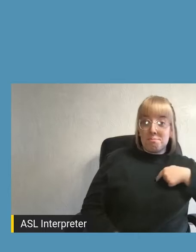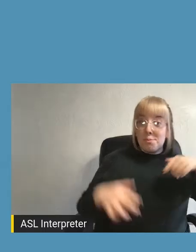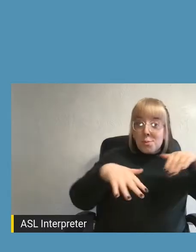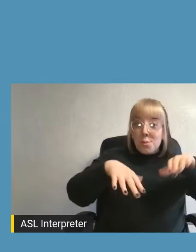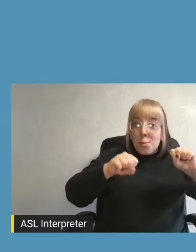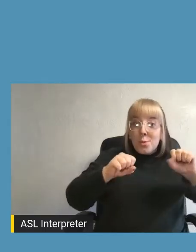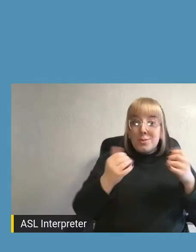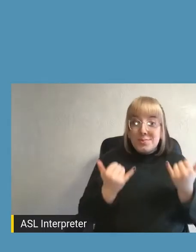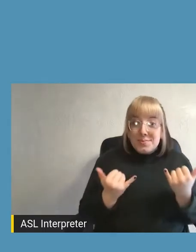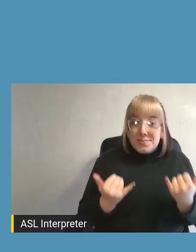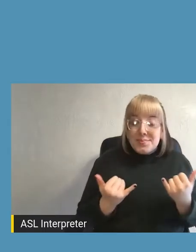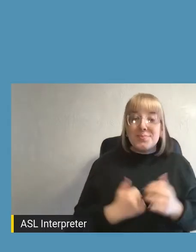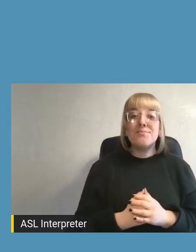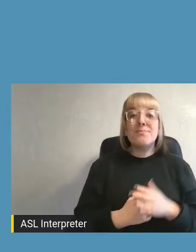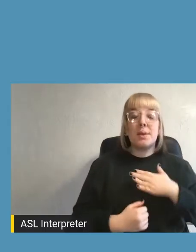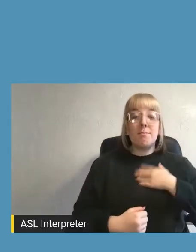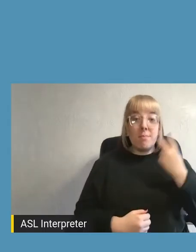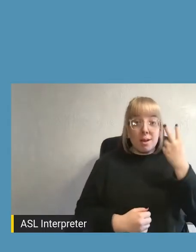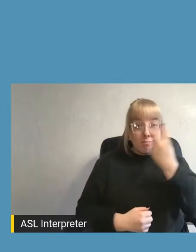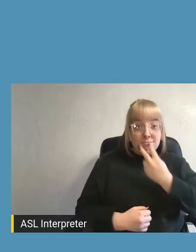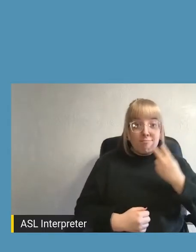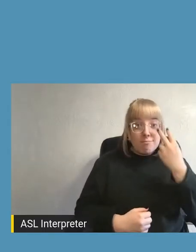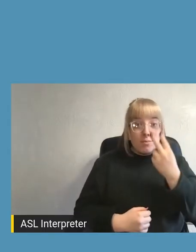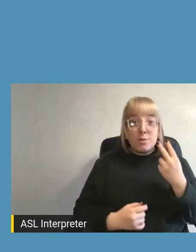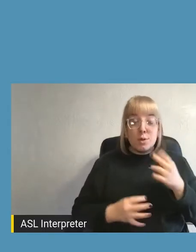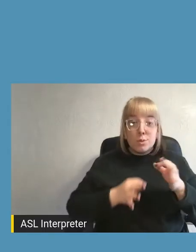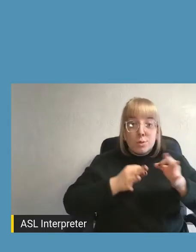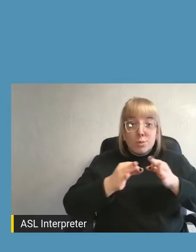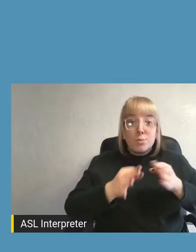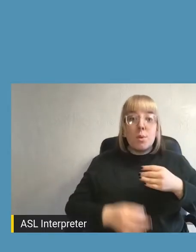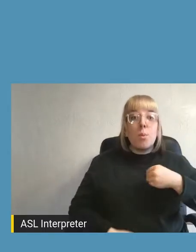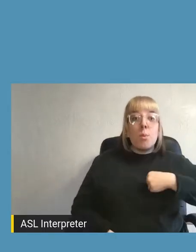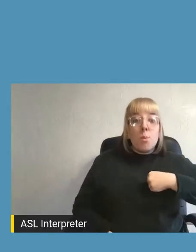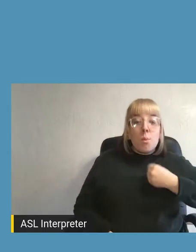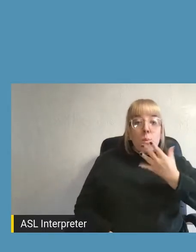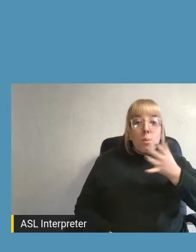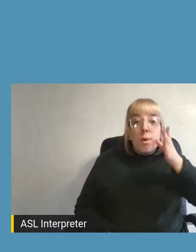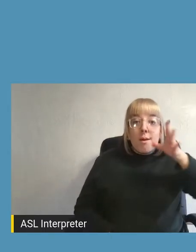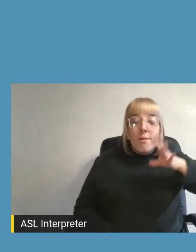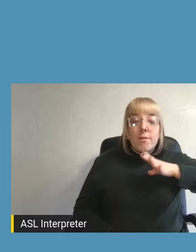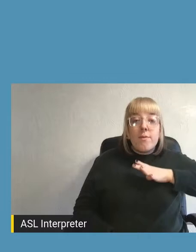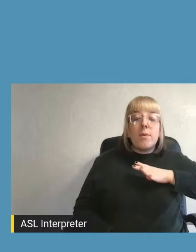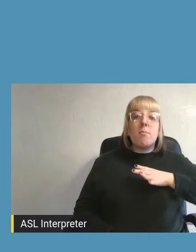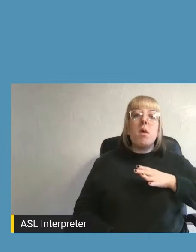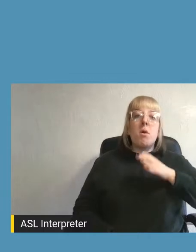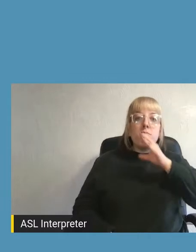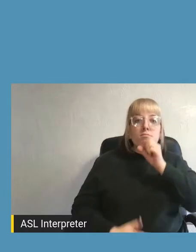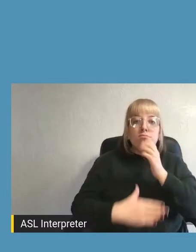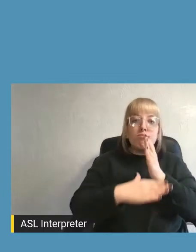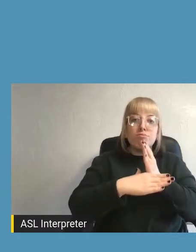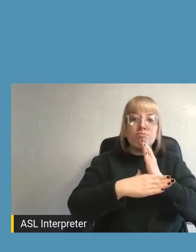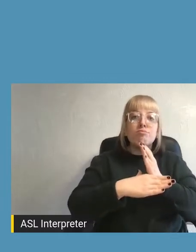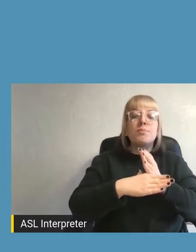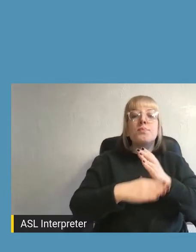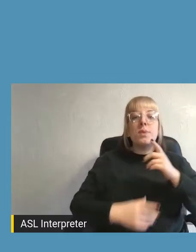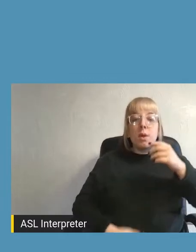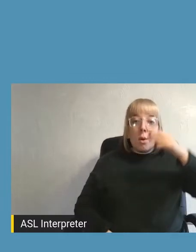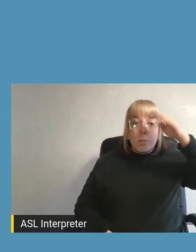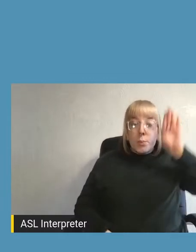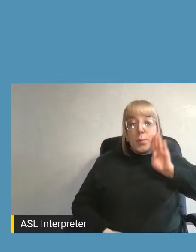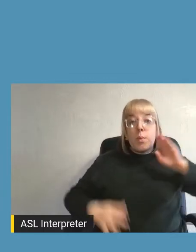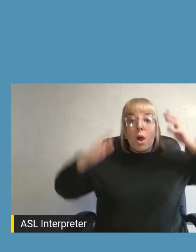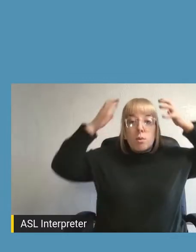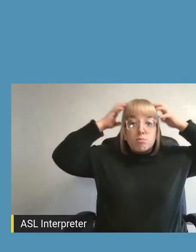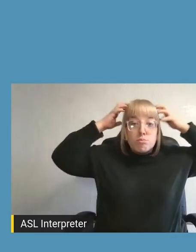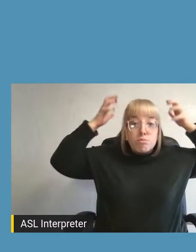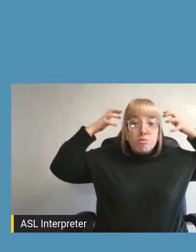My visual description is I am a white female with short, wavy brown hair. I am wearing red square-shaped glasses and a light